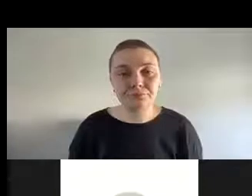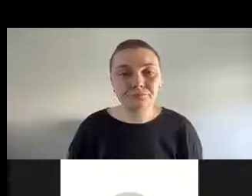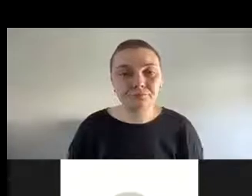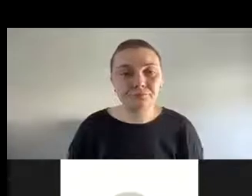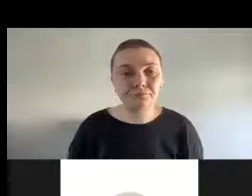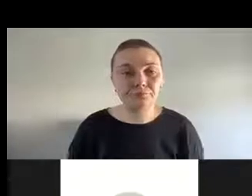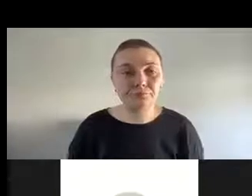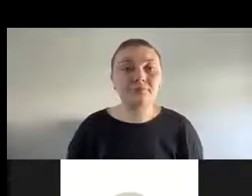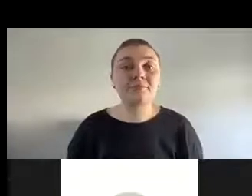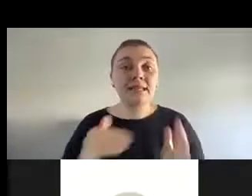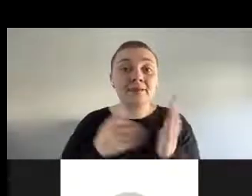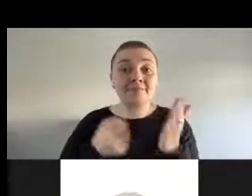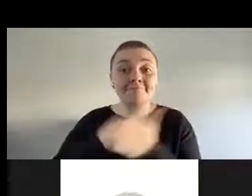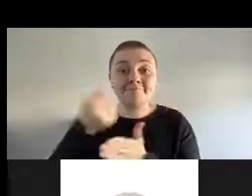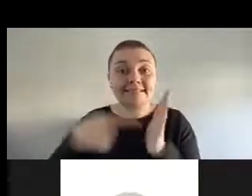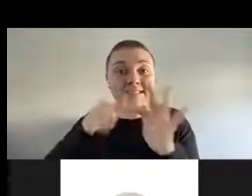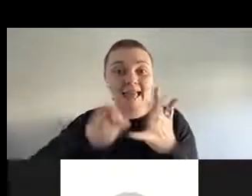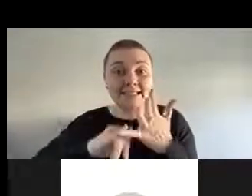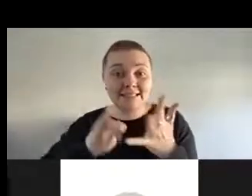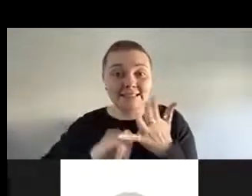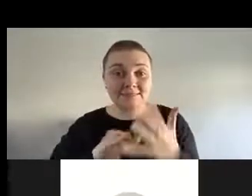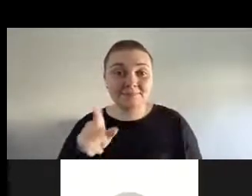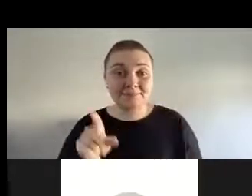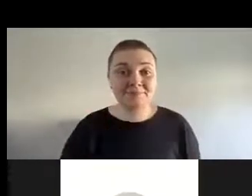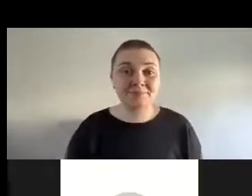Back to you, Tess.